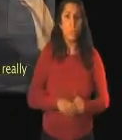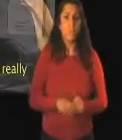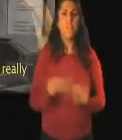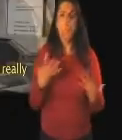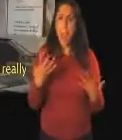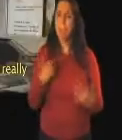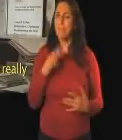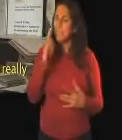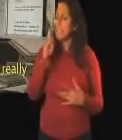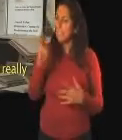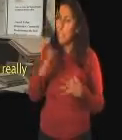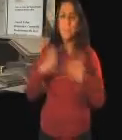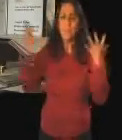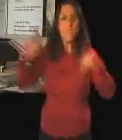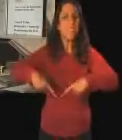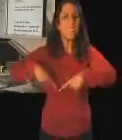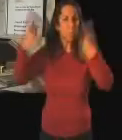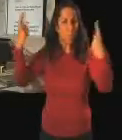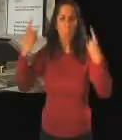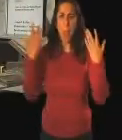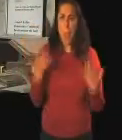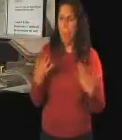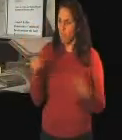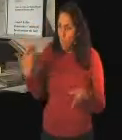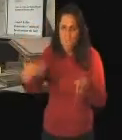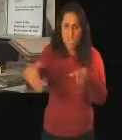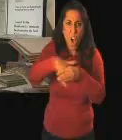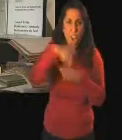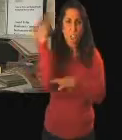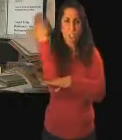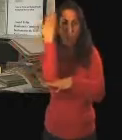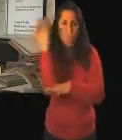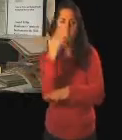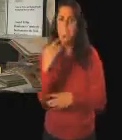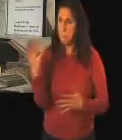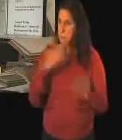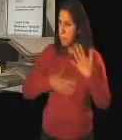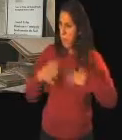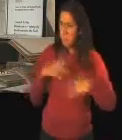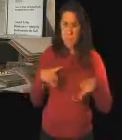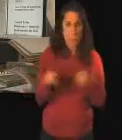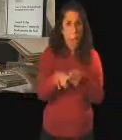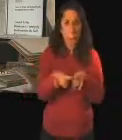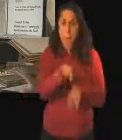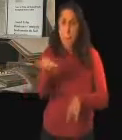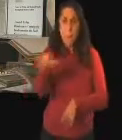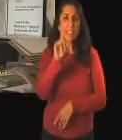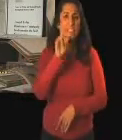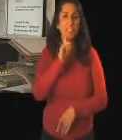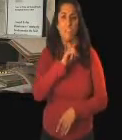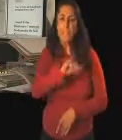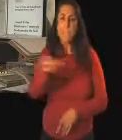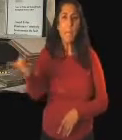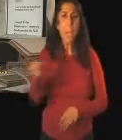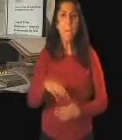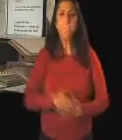So I think it has made a really big difference in terms of her ability to participate in lectures and to